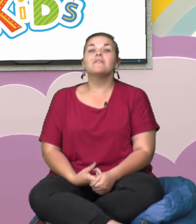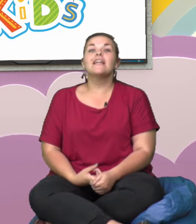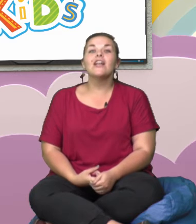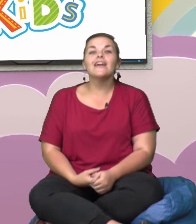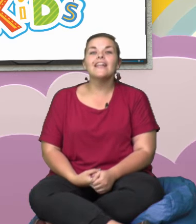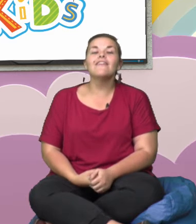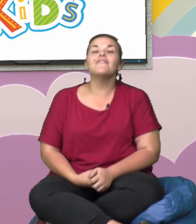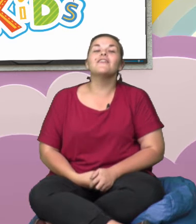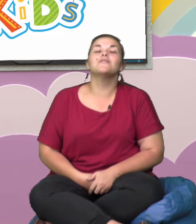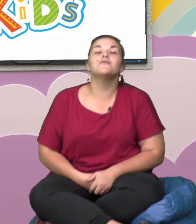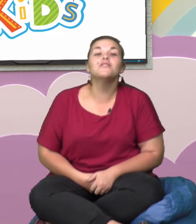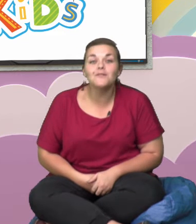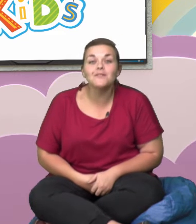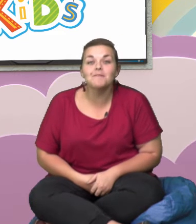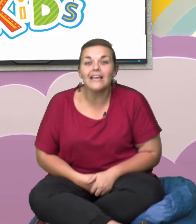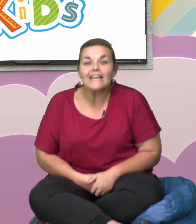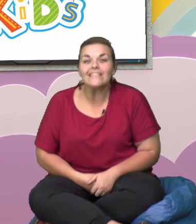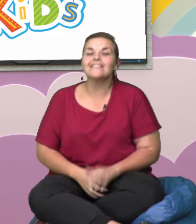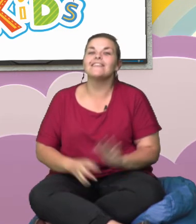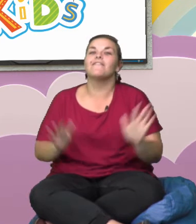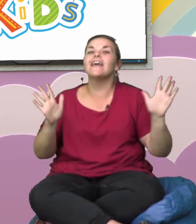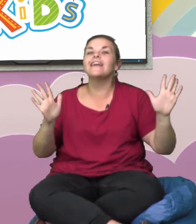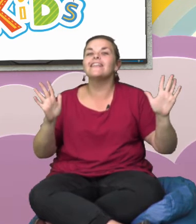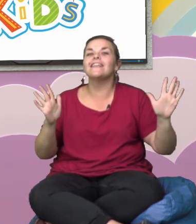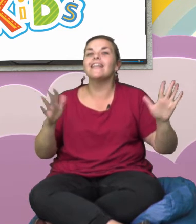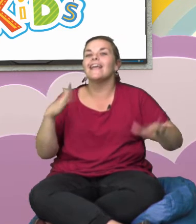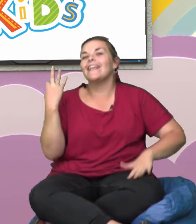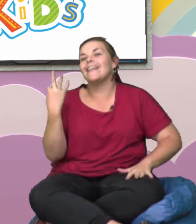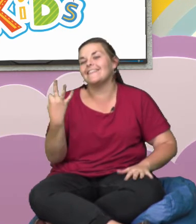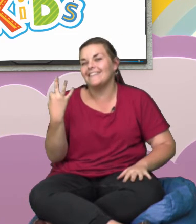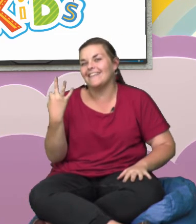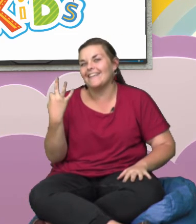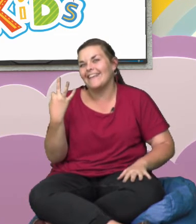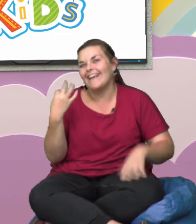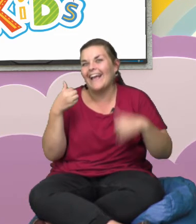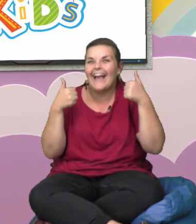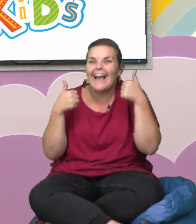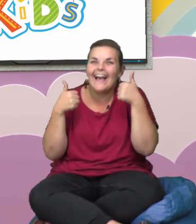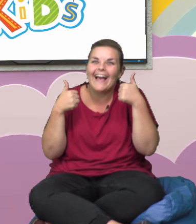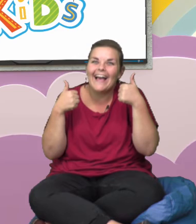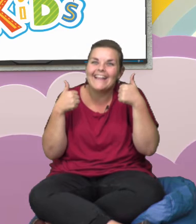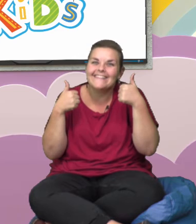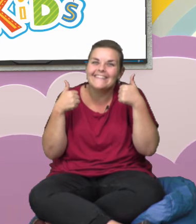So, kry nou gereed vir ons voorskoolse maatjies se week 10 lesie 3.